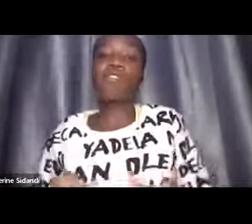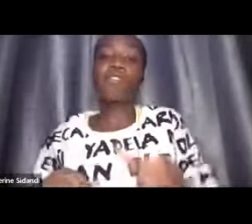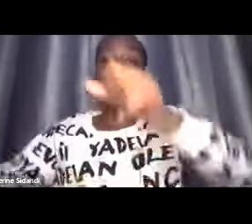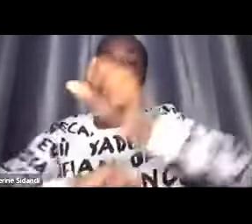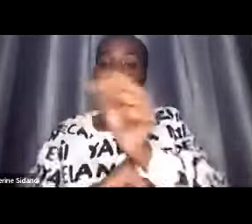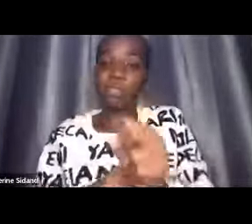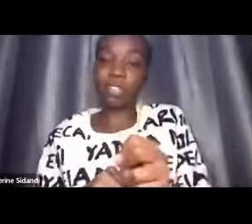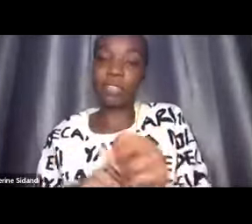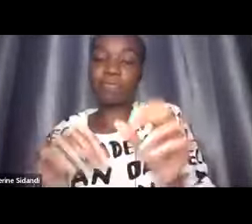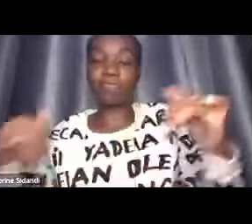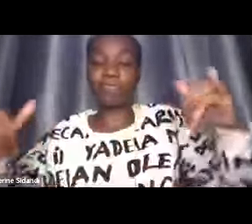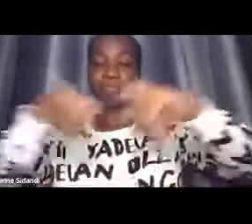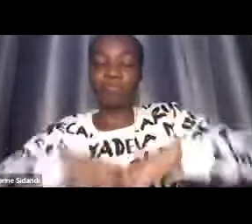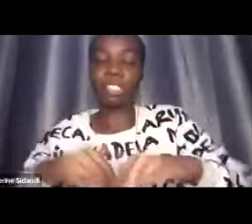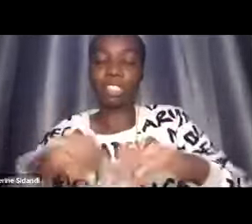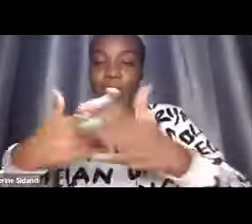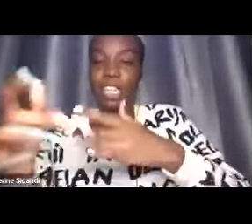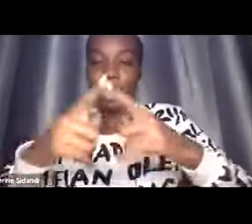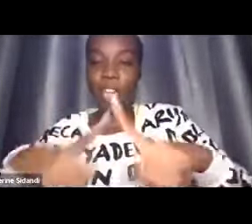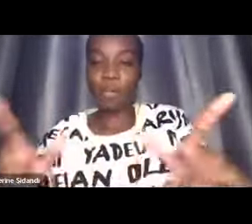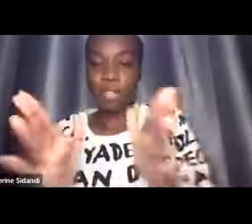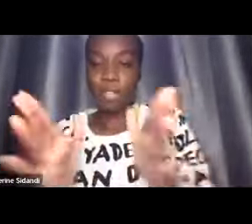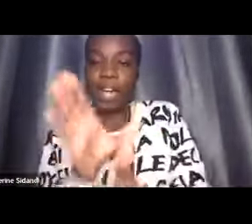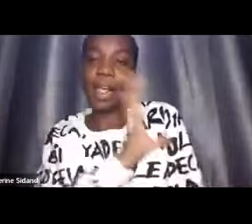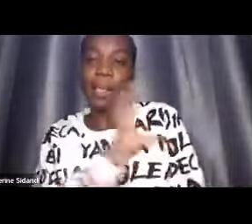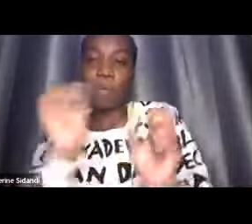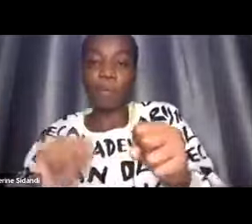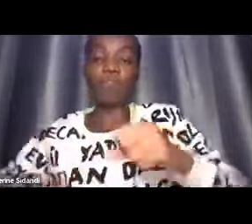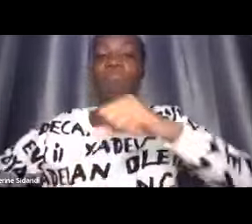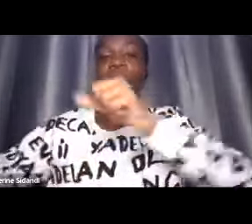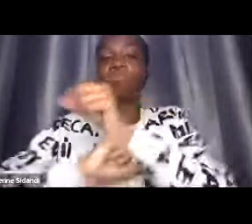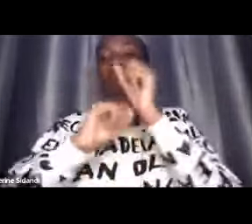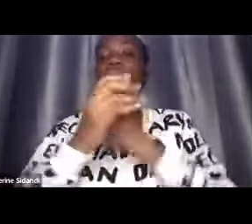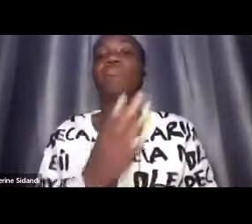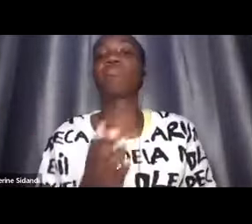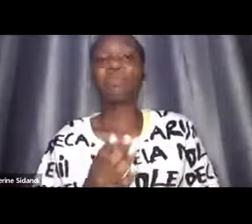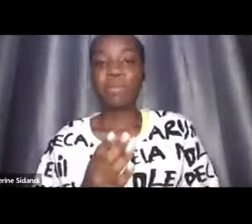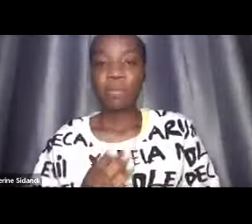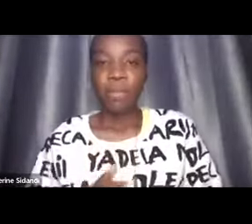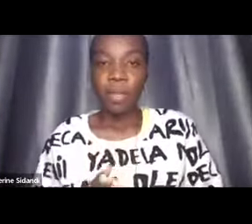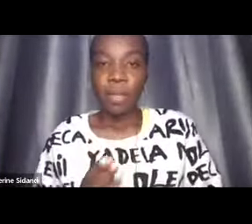of sign language, then Catherine Sidandi would be your person. Allow me to just